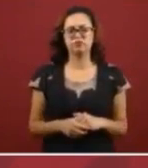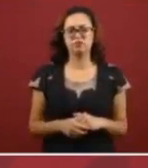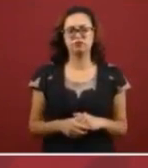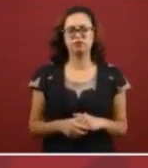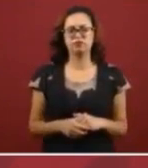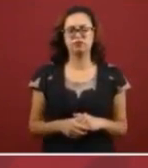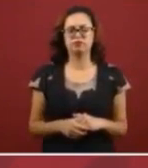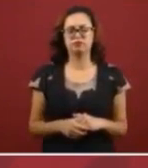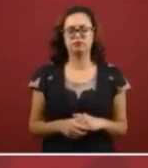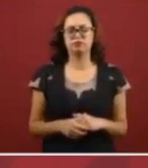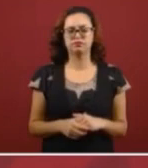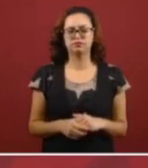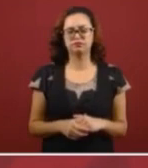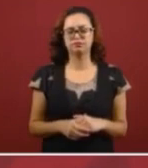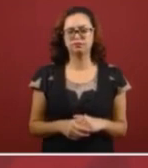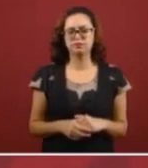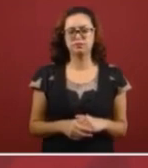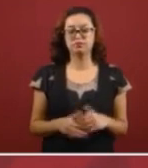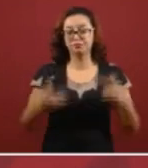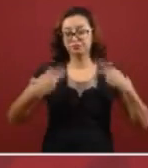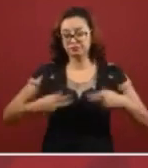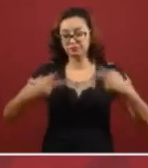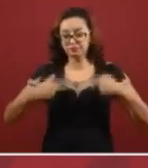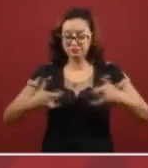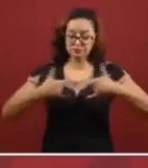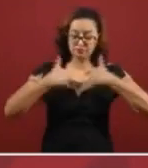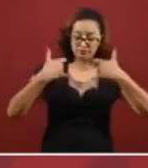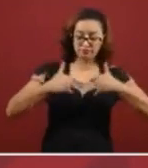those that opposed